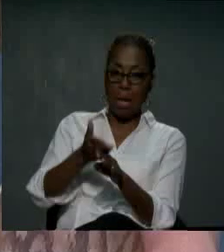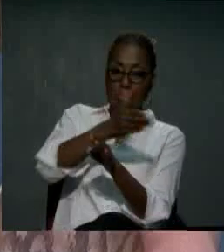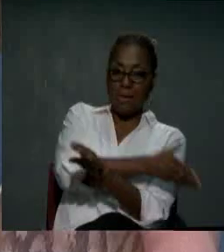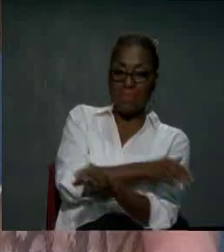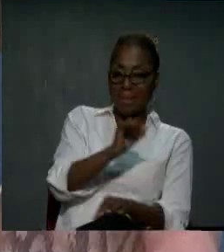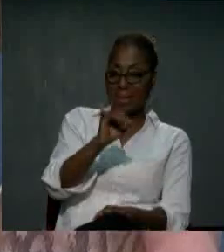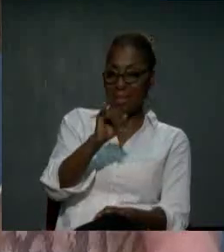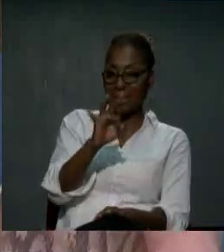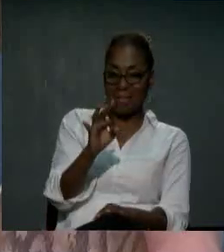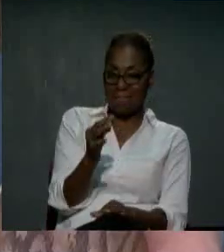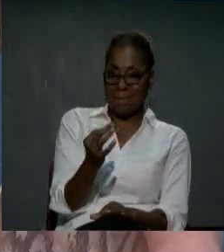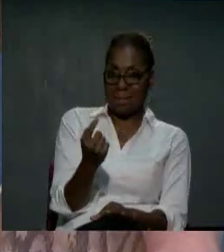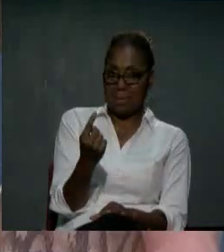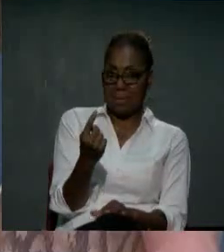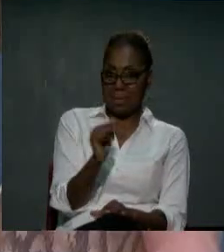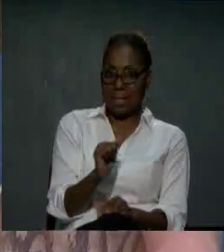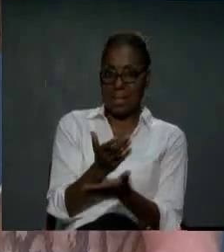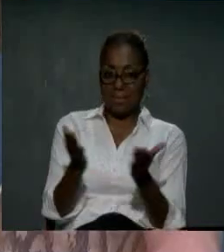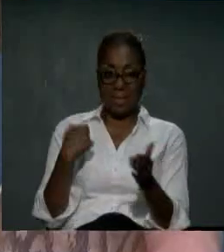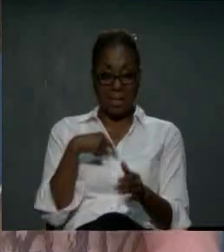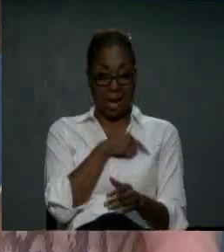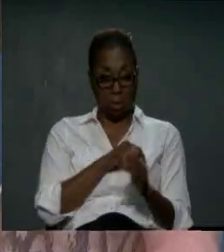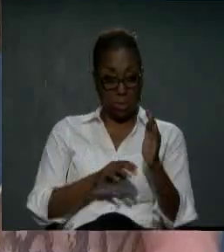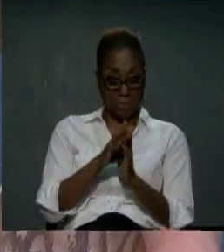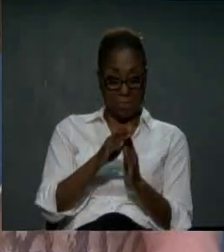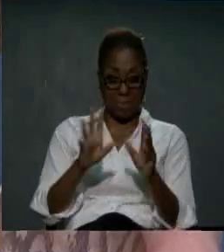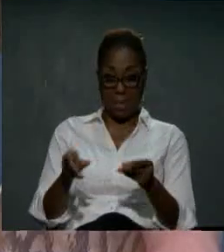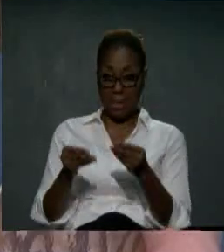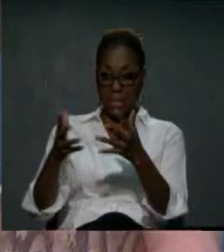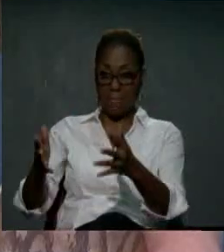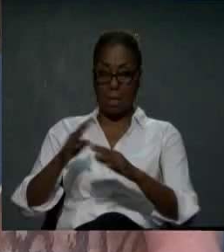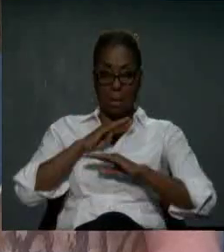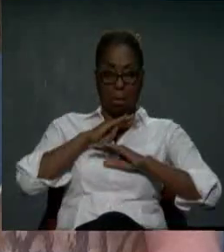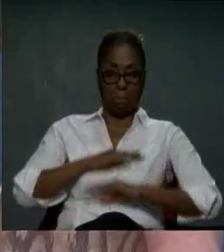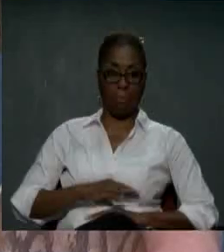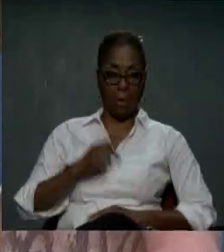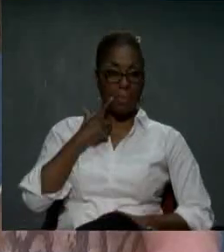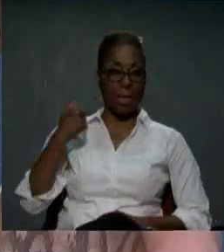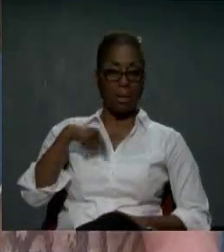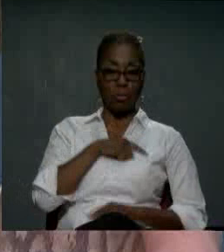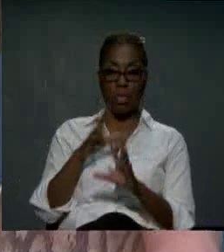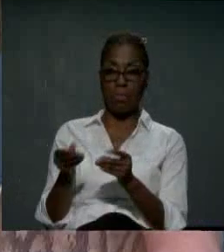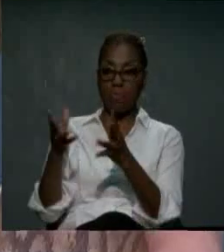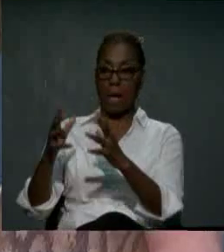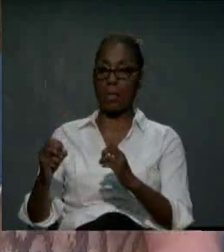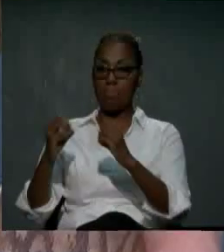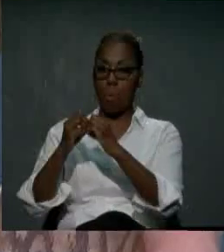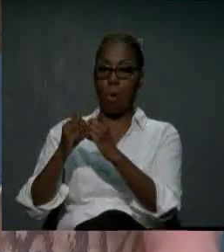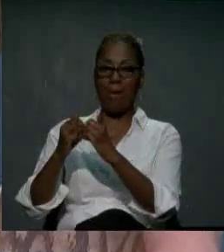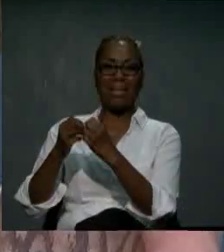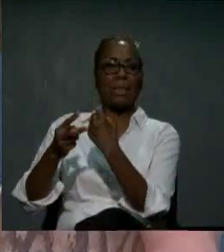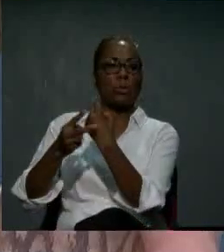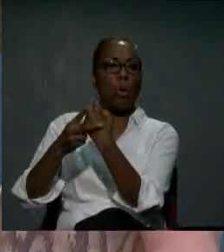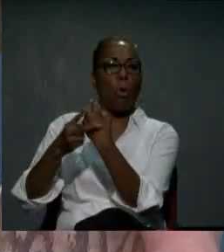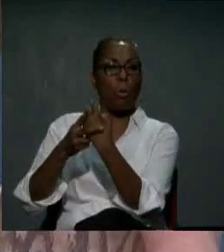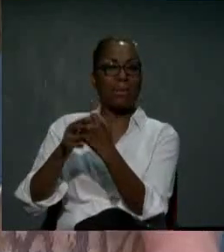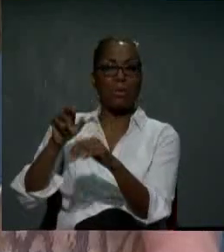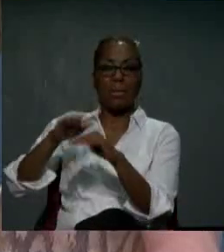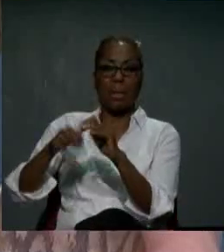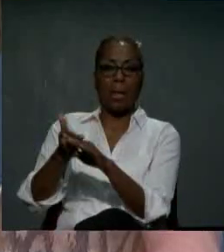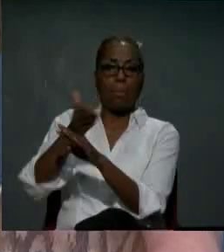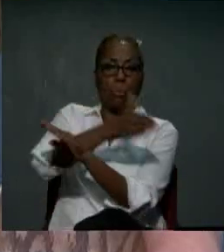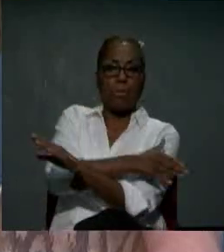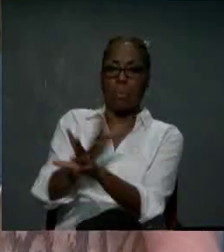if anything, our development is giving them relief because we're providing more storage than previously